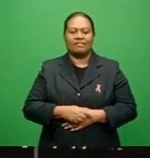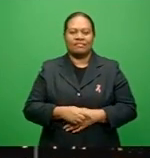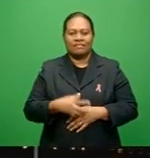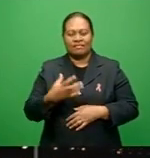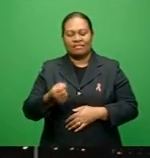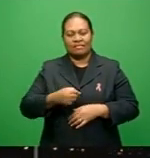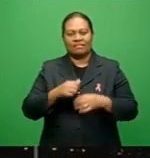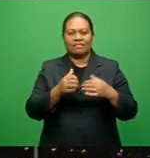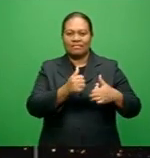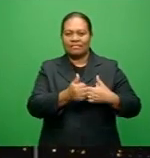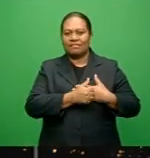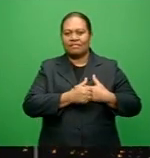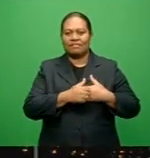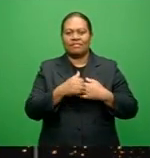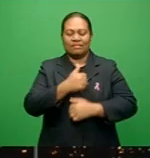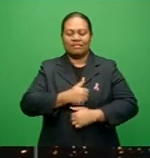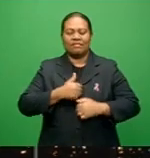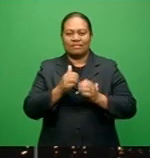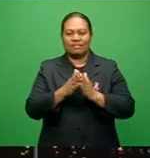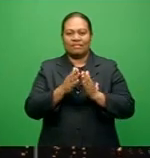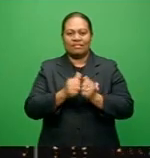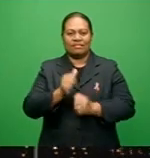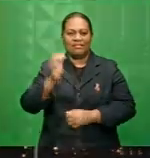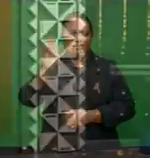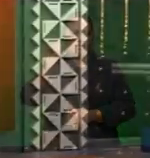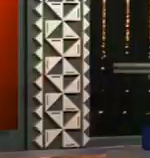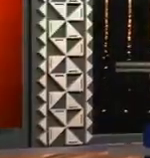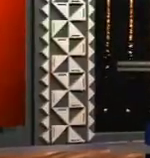have a safe and enjoyable weekend. Ni modamanda.